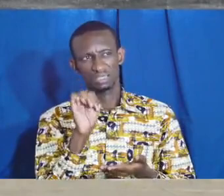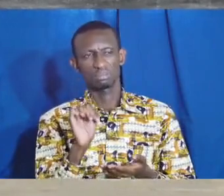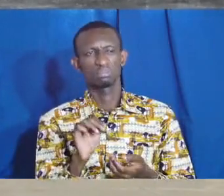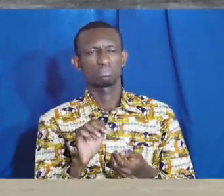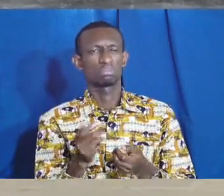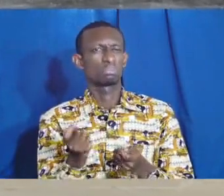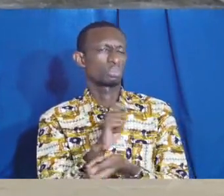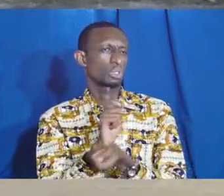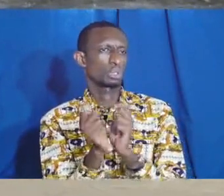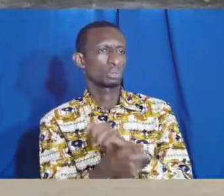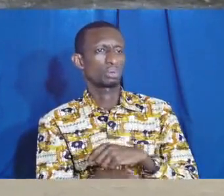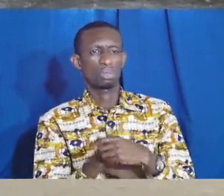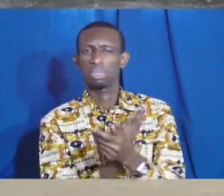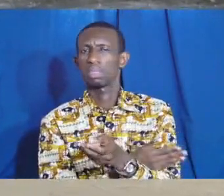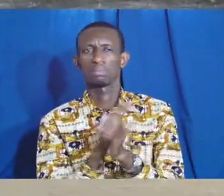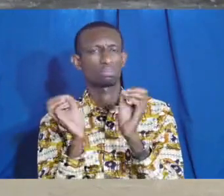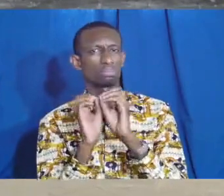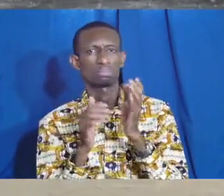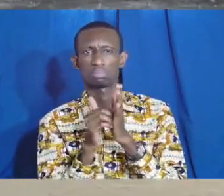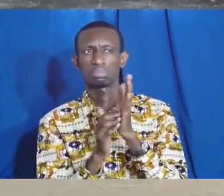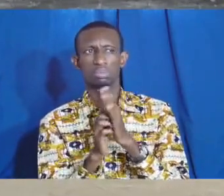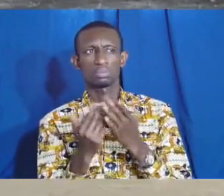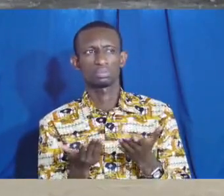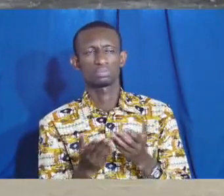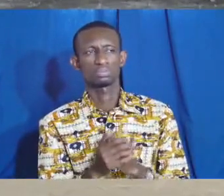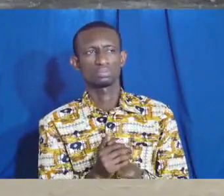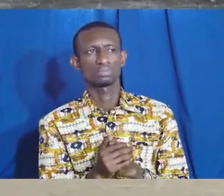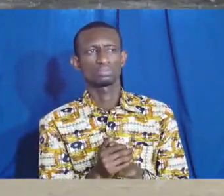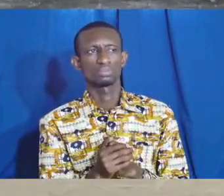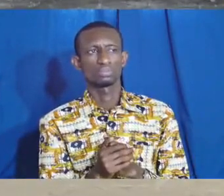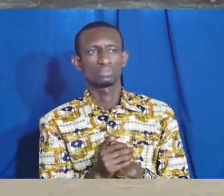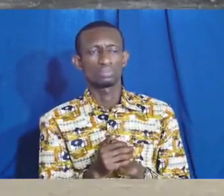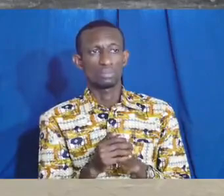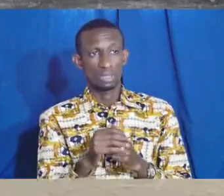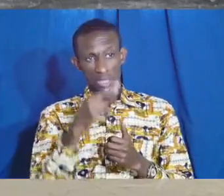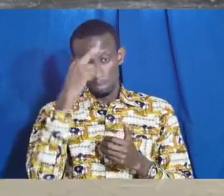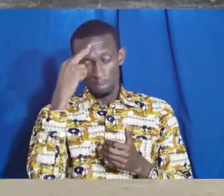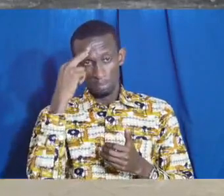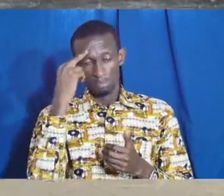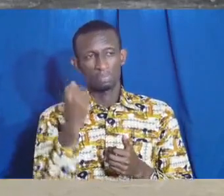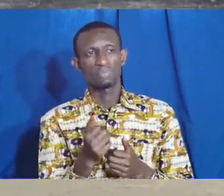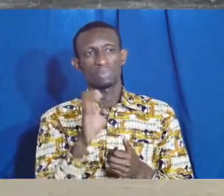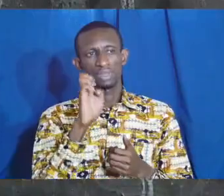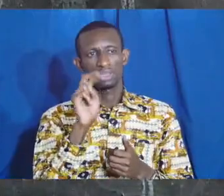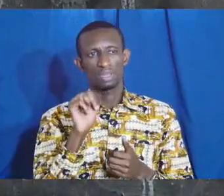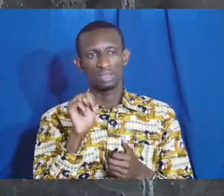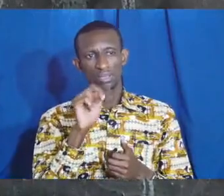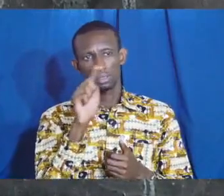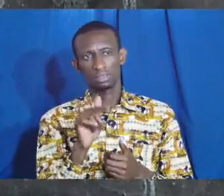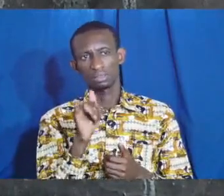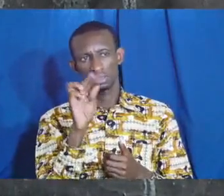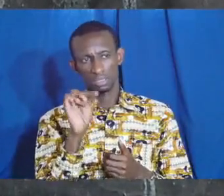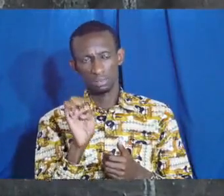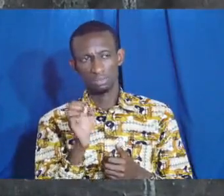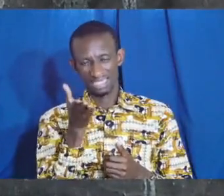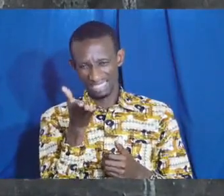temperature denatures enzymes. Why do we say that it denatures enzymes? The enzymes are protein in nature. High temperature denatures enzymes. That's why the body